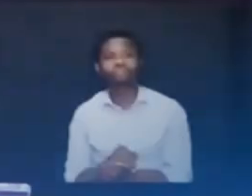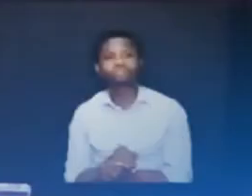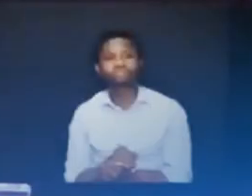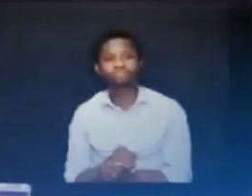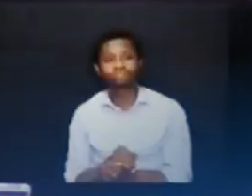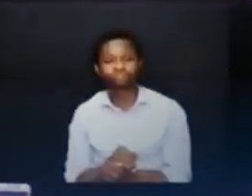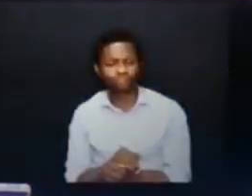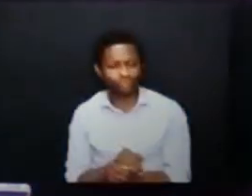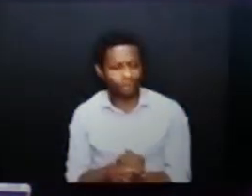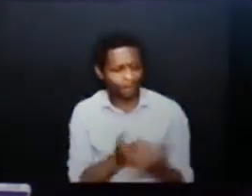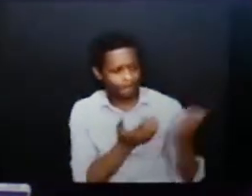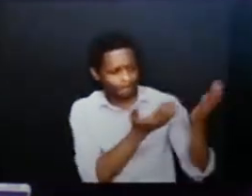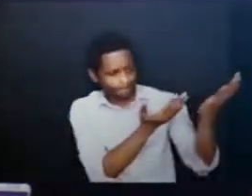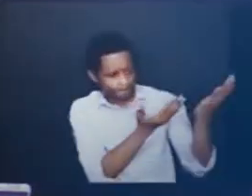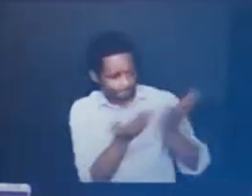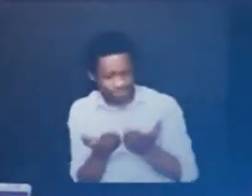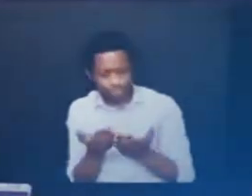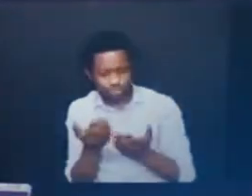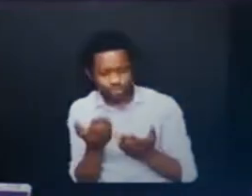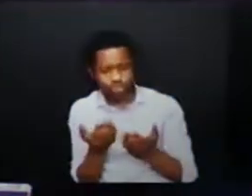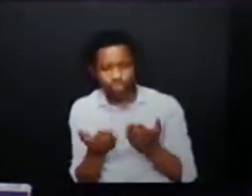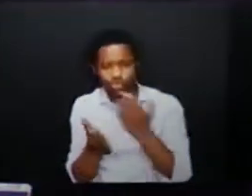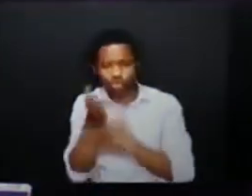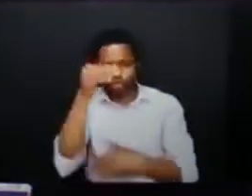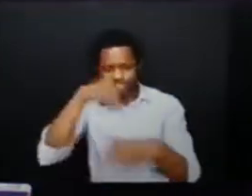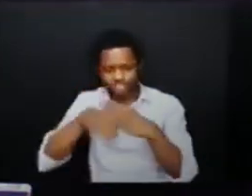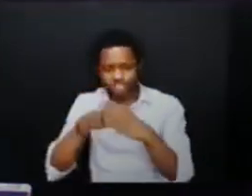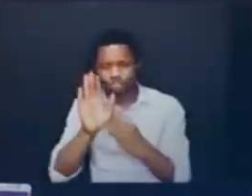Draw him when you are making